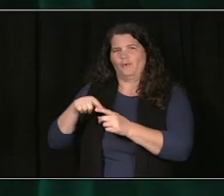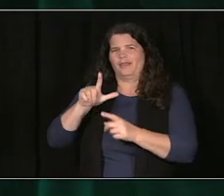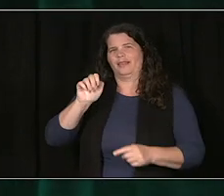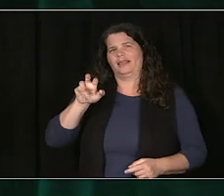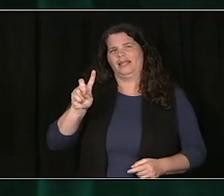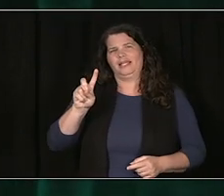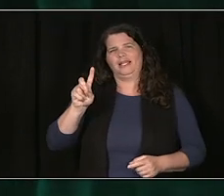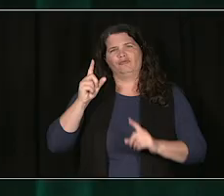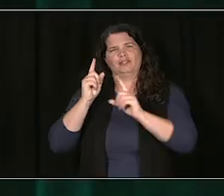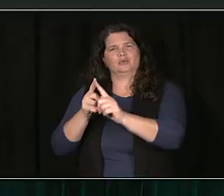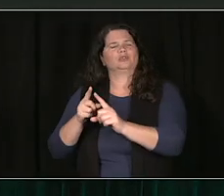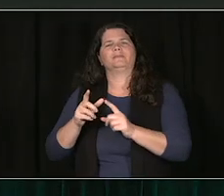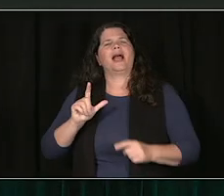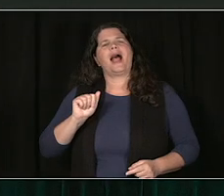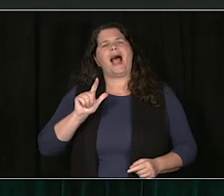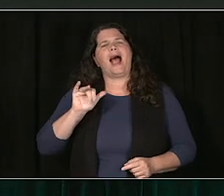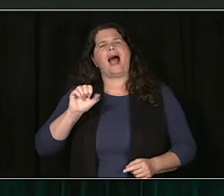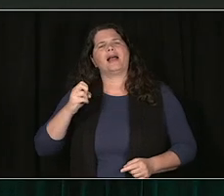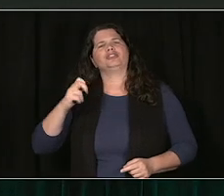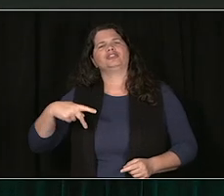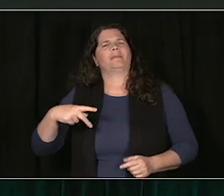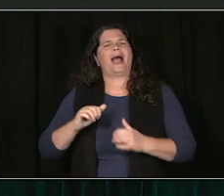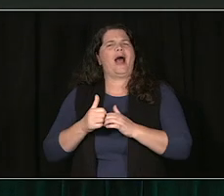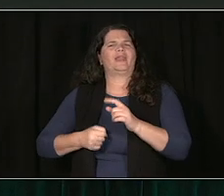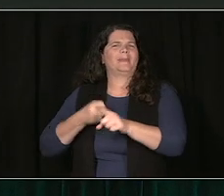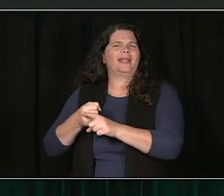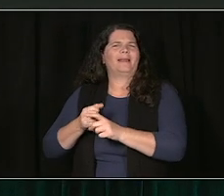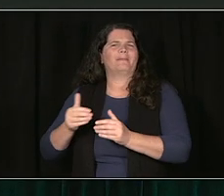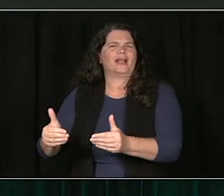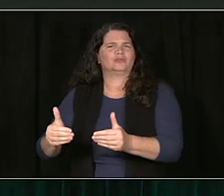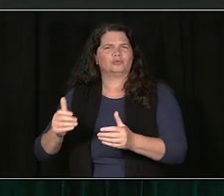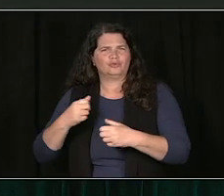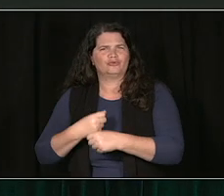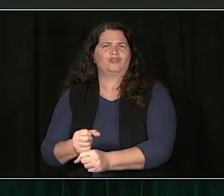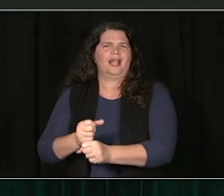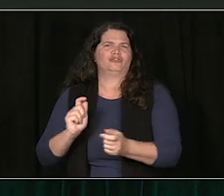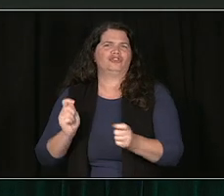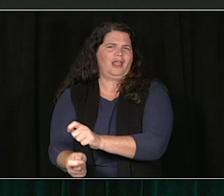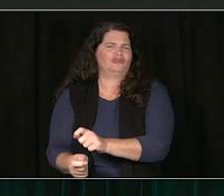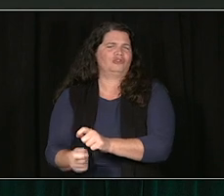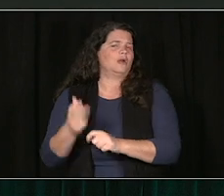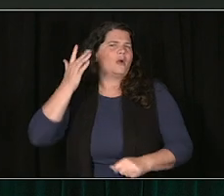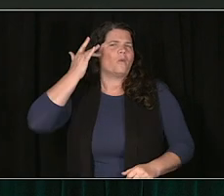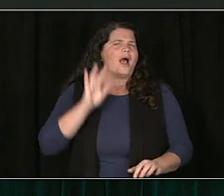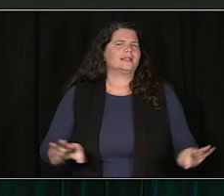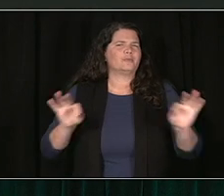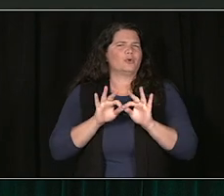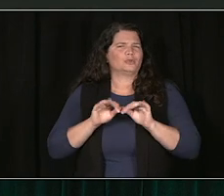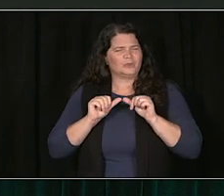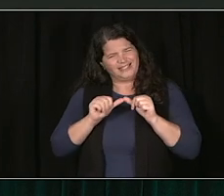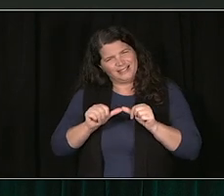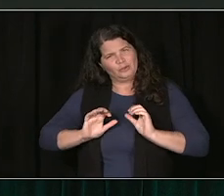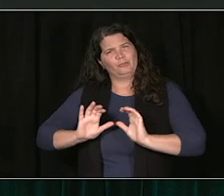you seen allyships make impact in moving the needle to bring forth systematic change? And why is it important to continue pushing